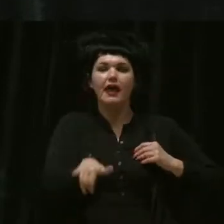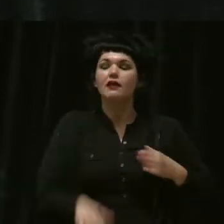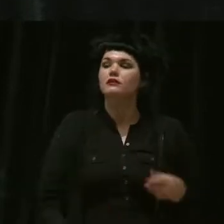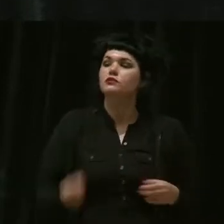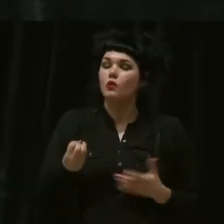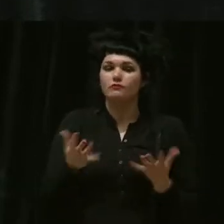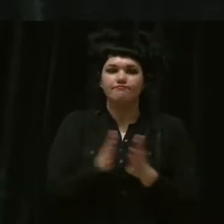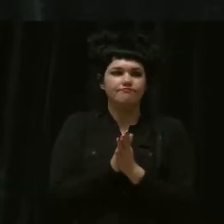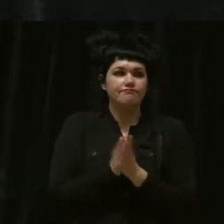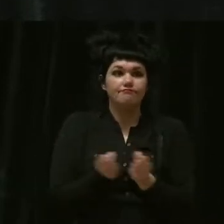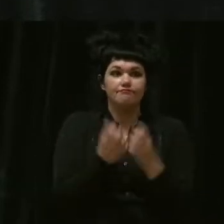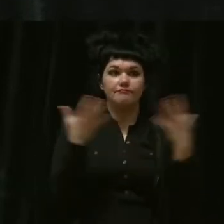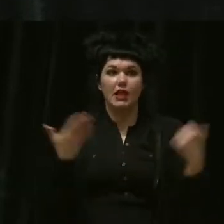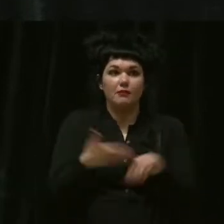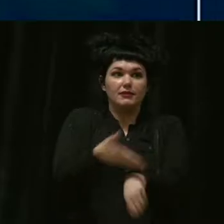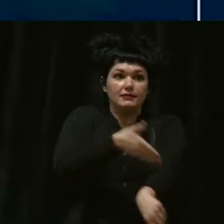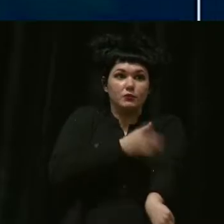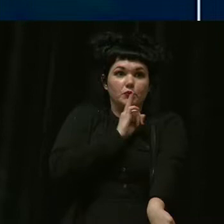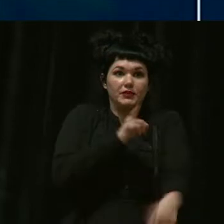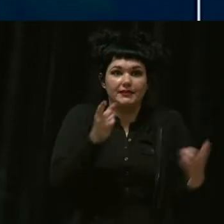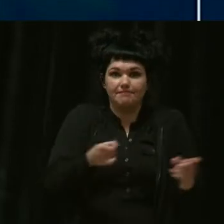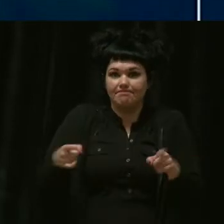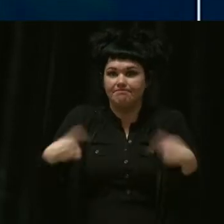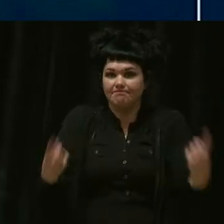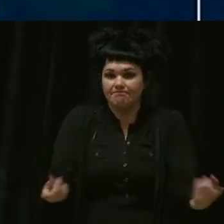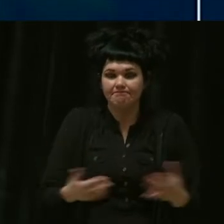how far have we actually progressed?